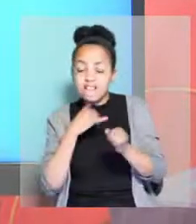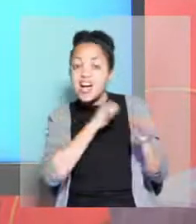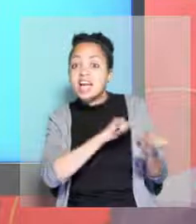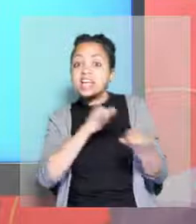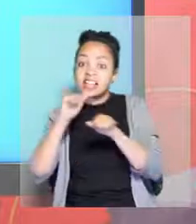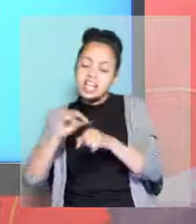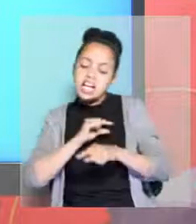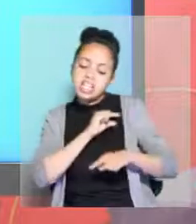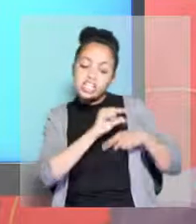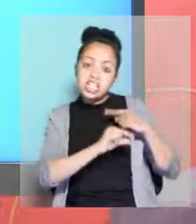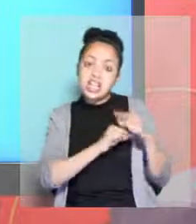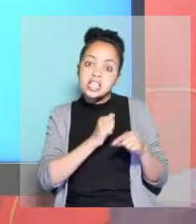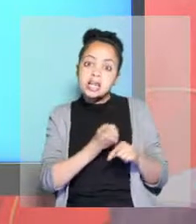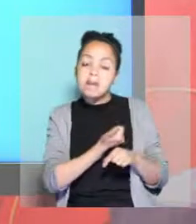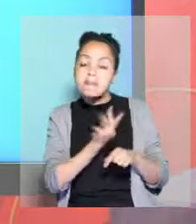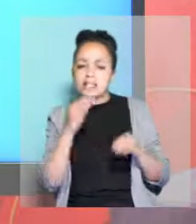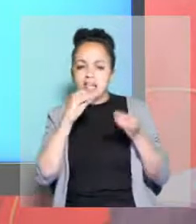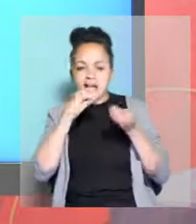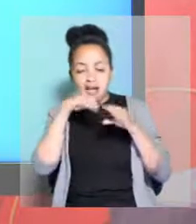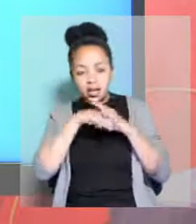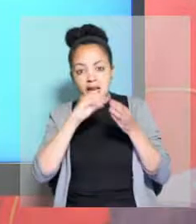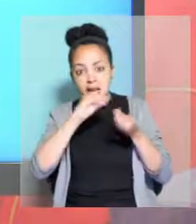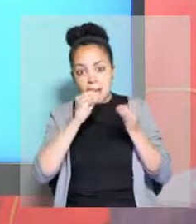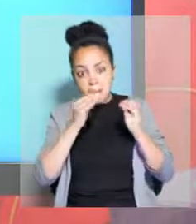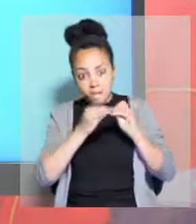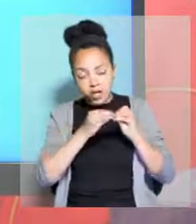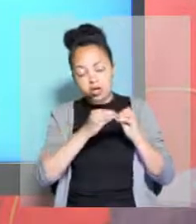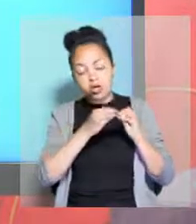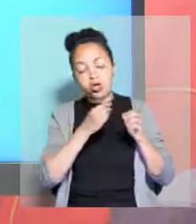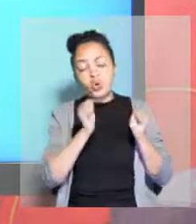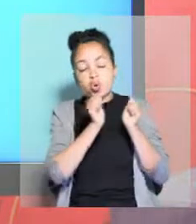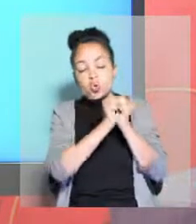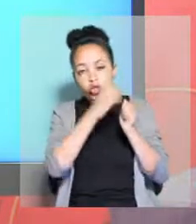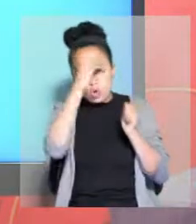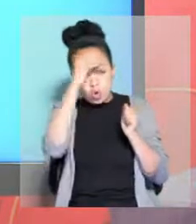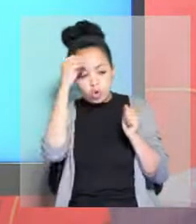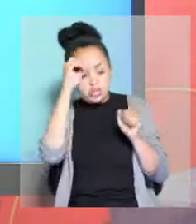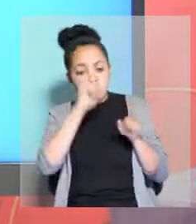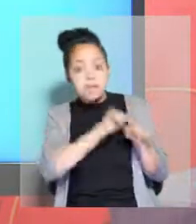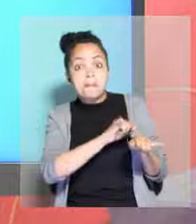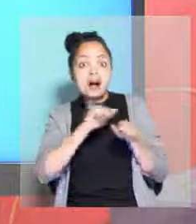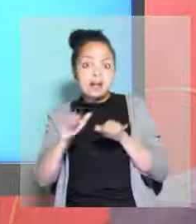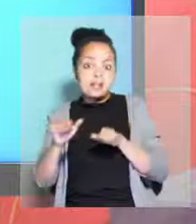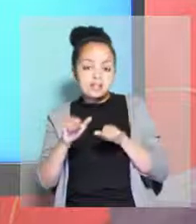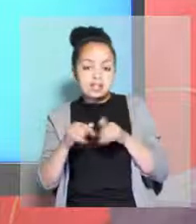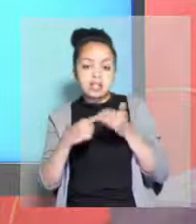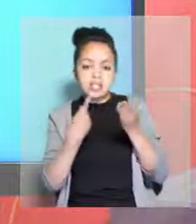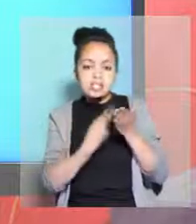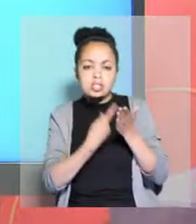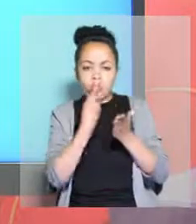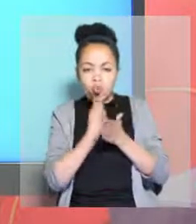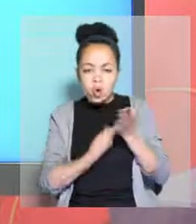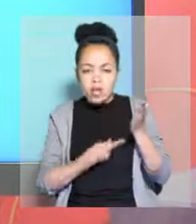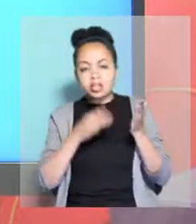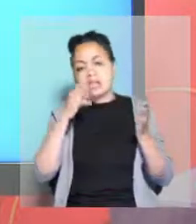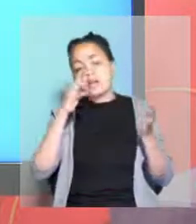material in number with original parent cell. This is what